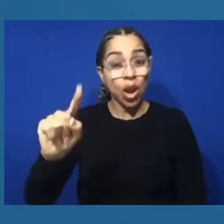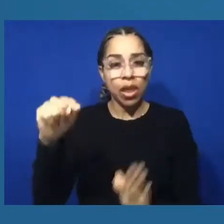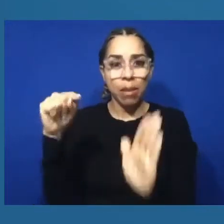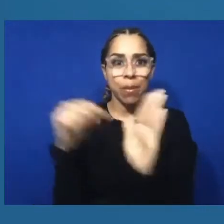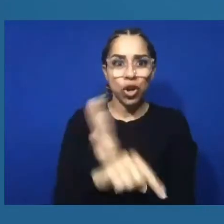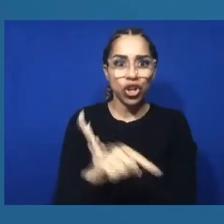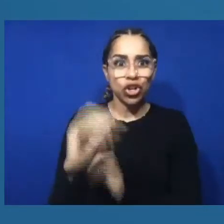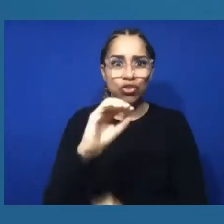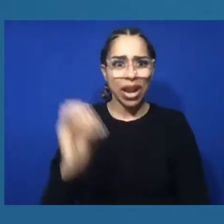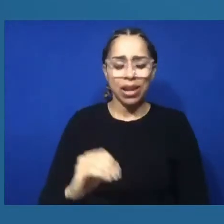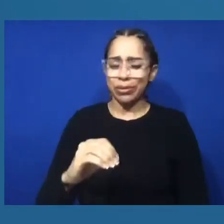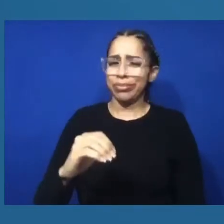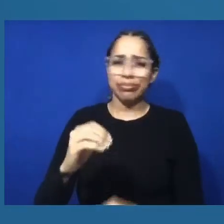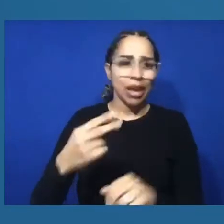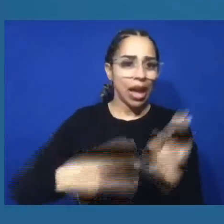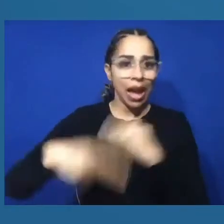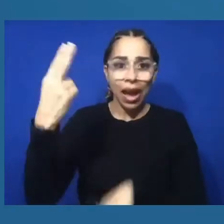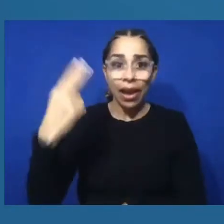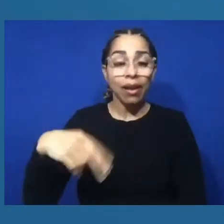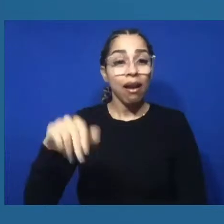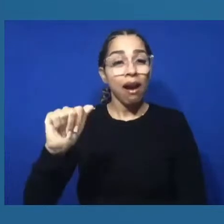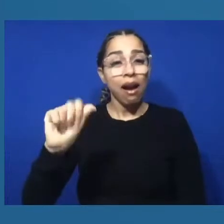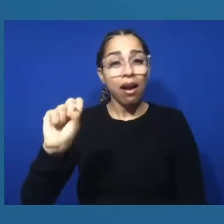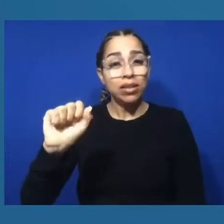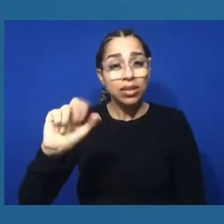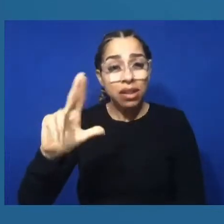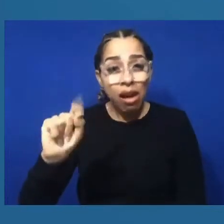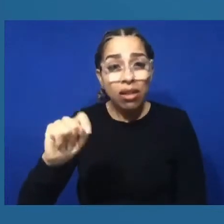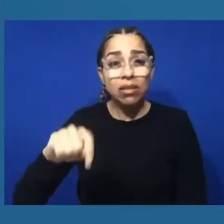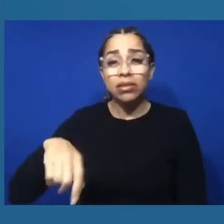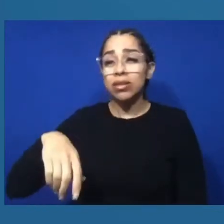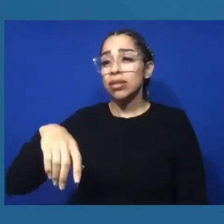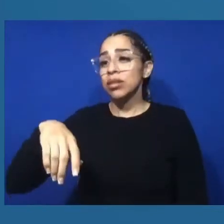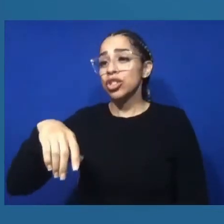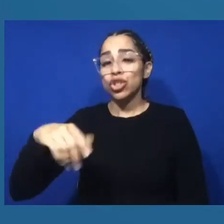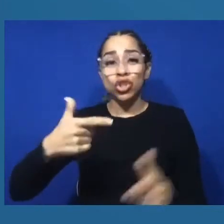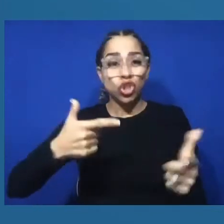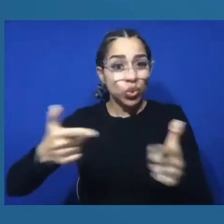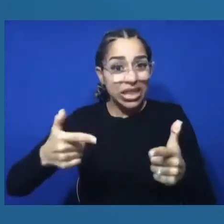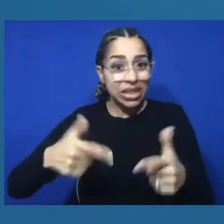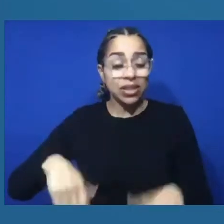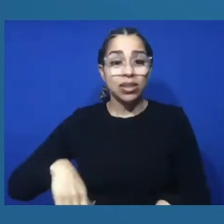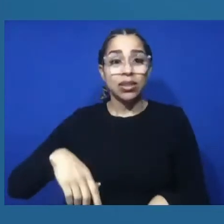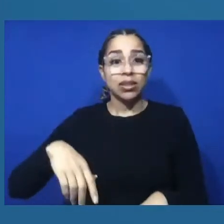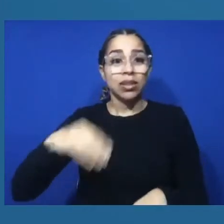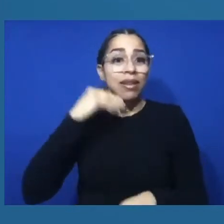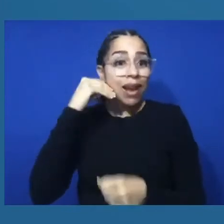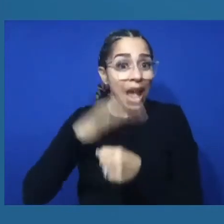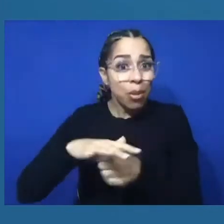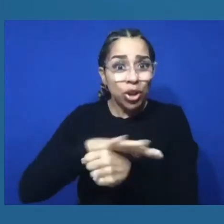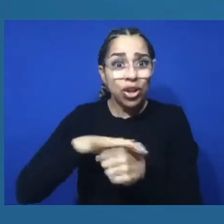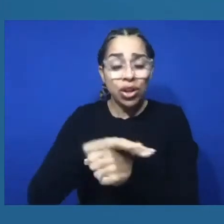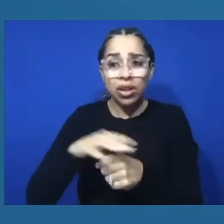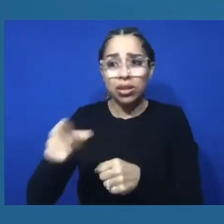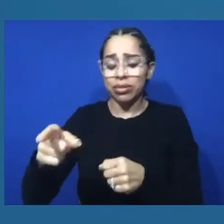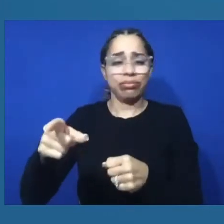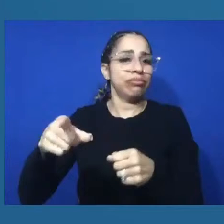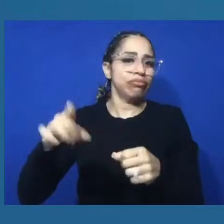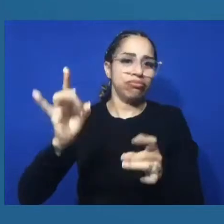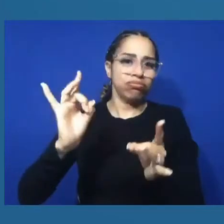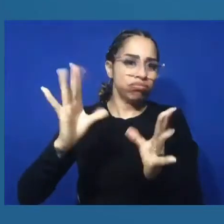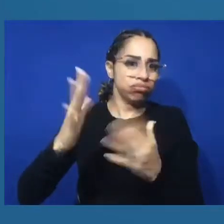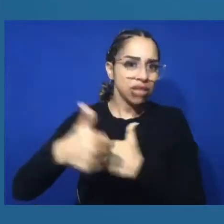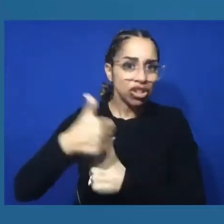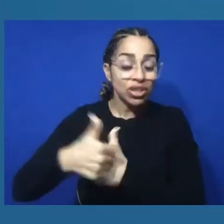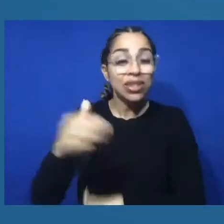assault rates, the gangs, the shootings, neighborhoods that have been paralyzed. like the west side of Buffalo, the